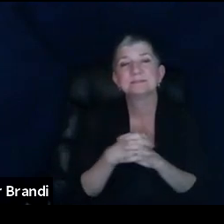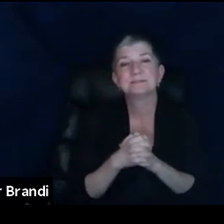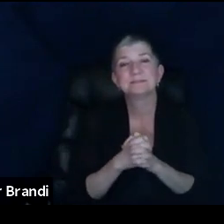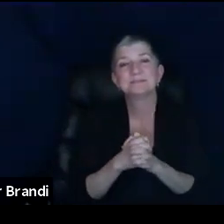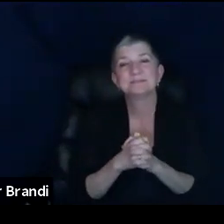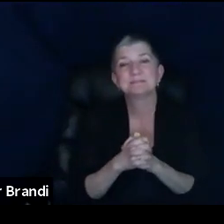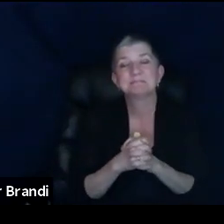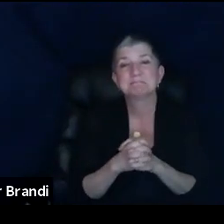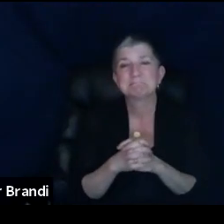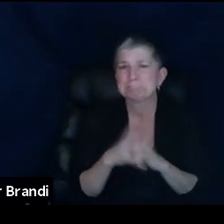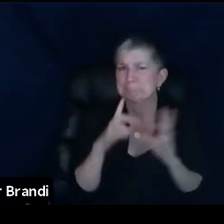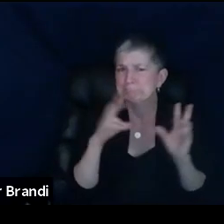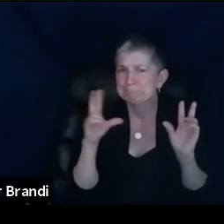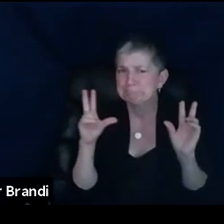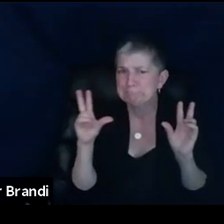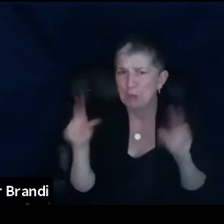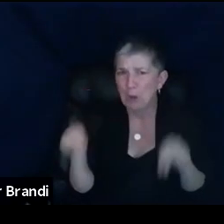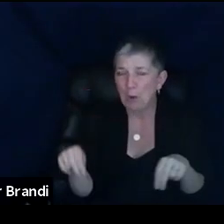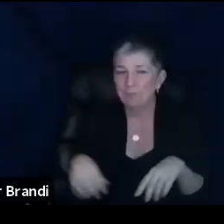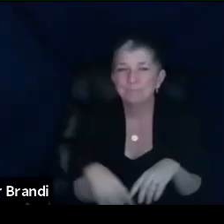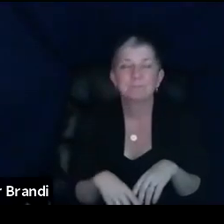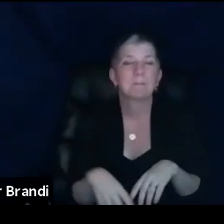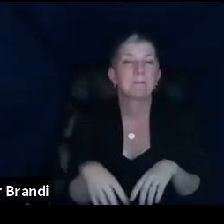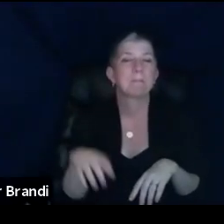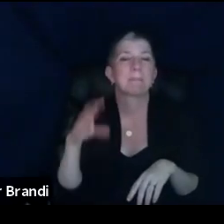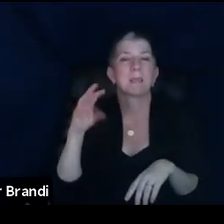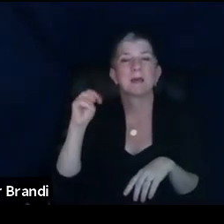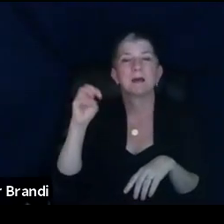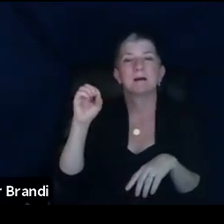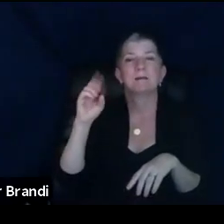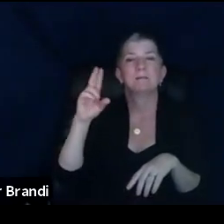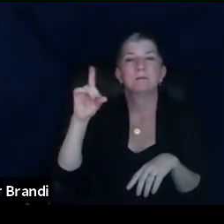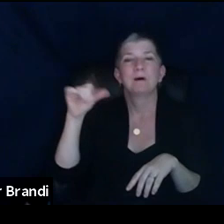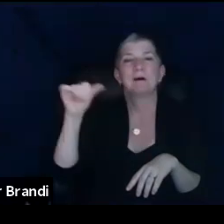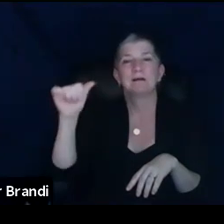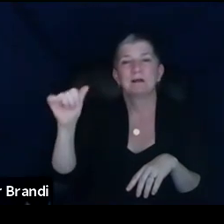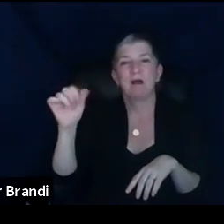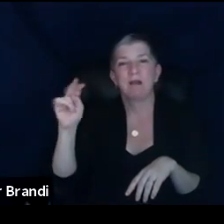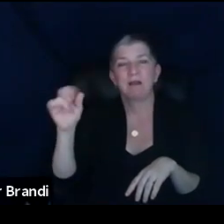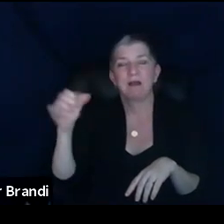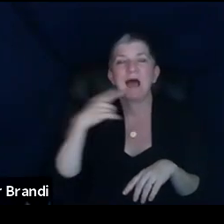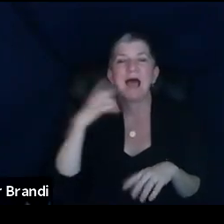Sounds like a big no. So, well, I can chime in a little bit on that. And